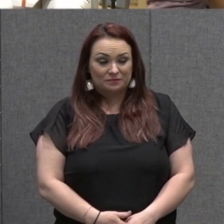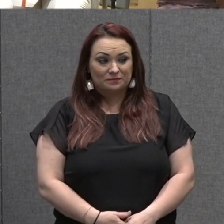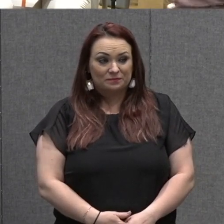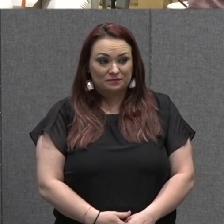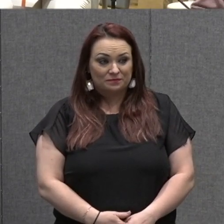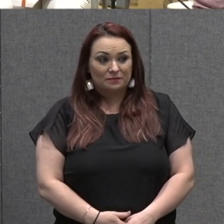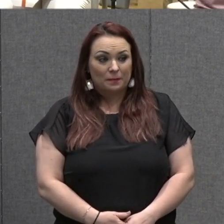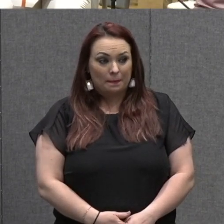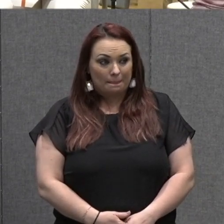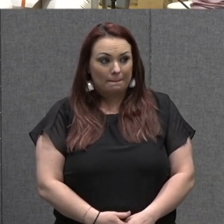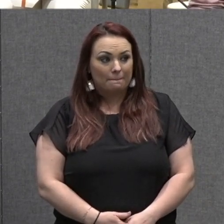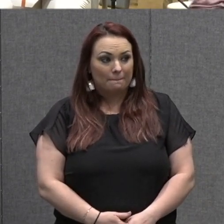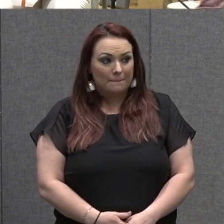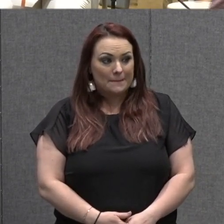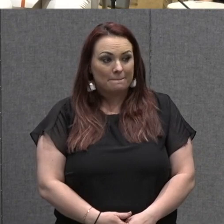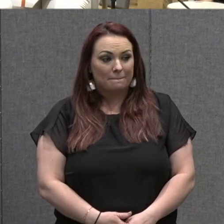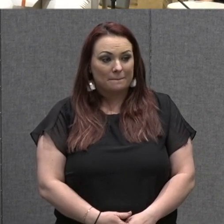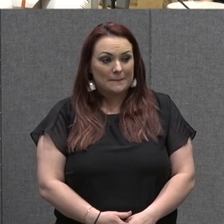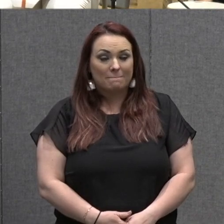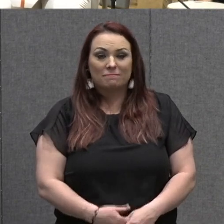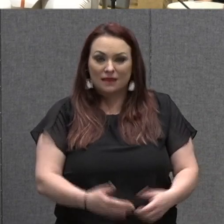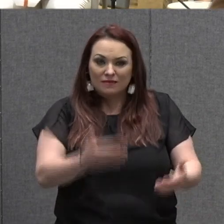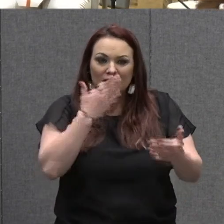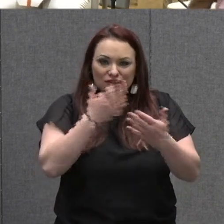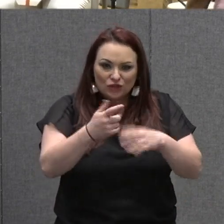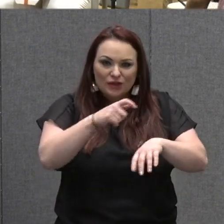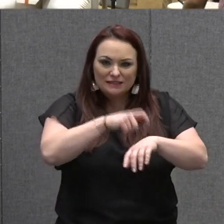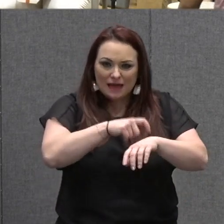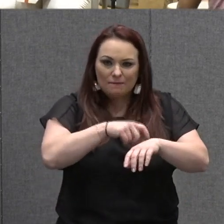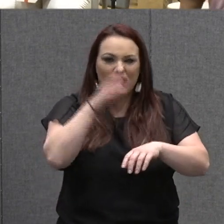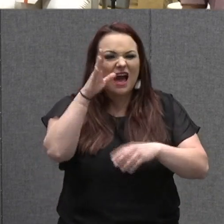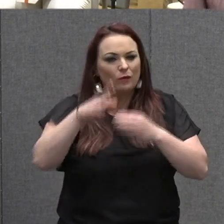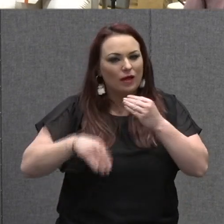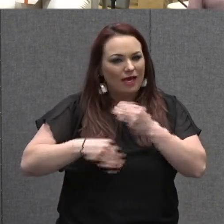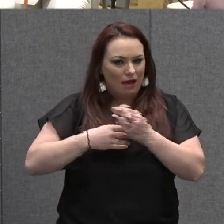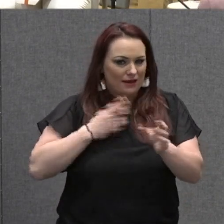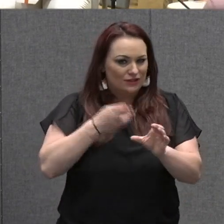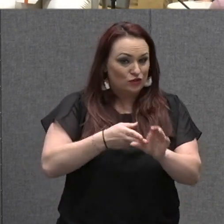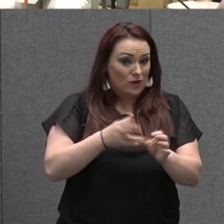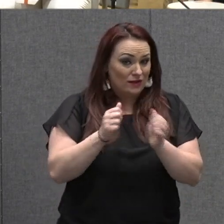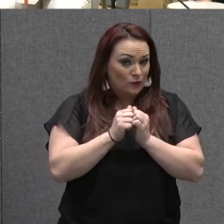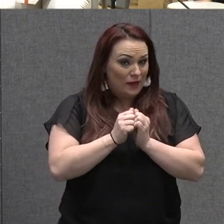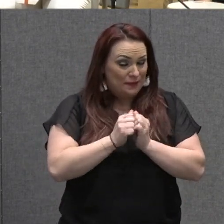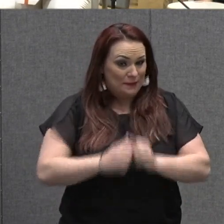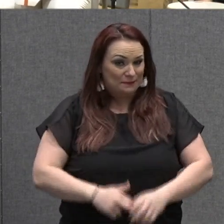Cool, that's a good timeline. Oh. I'm going to add into this one.